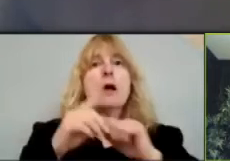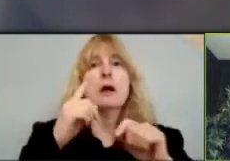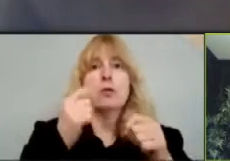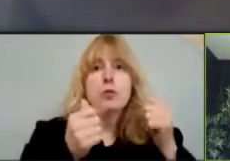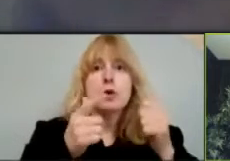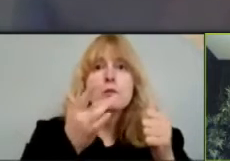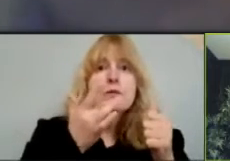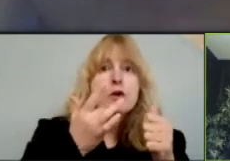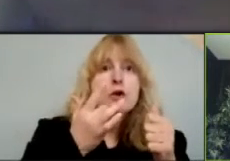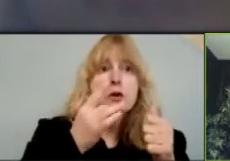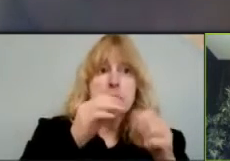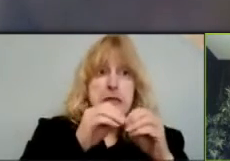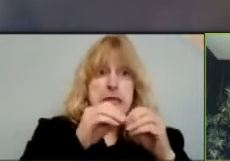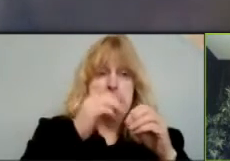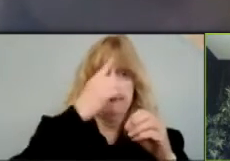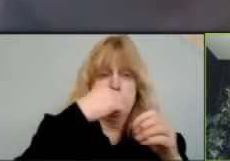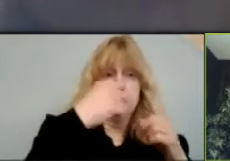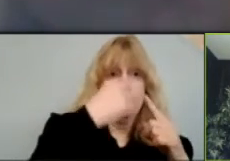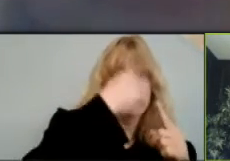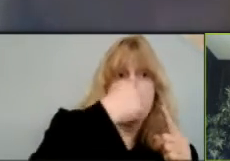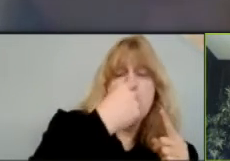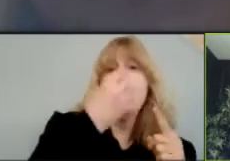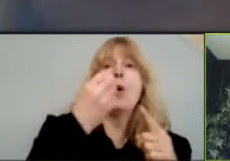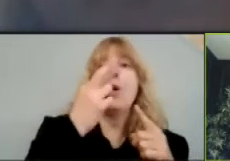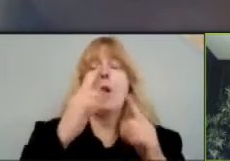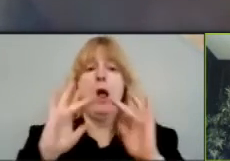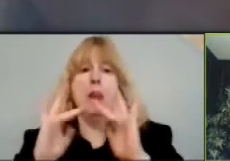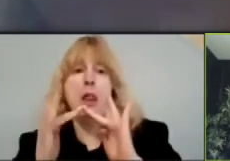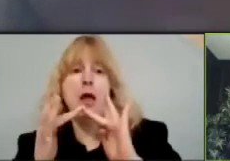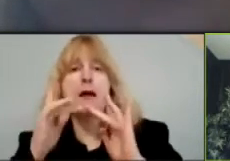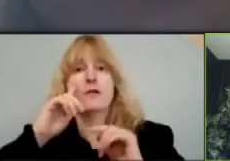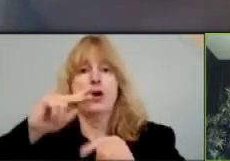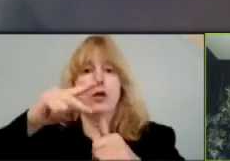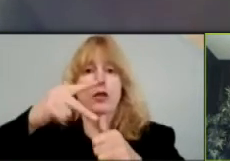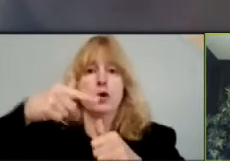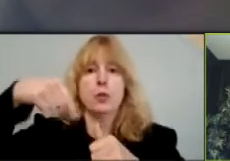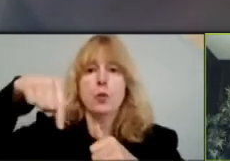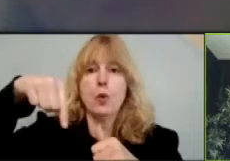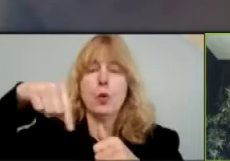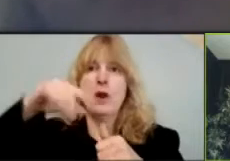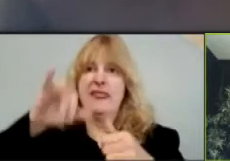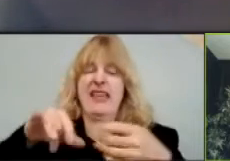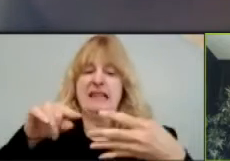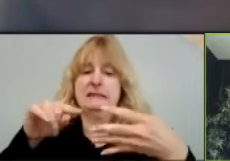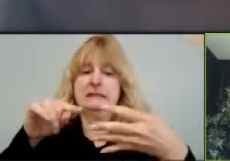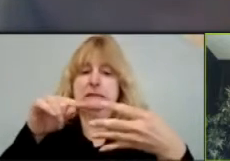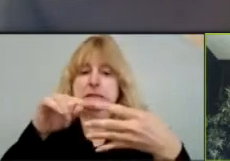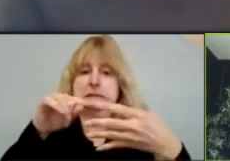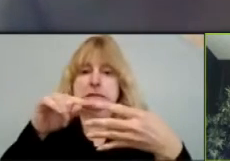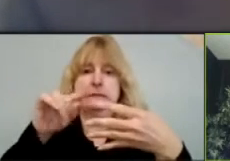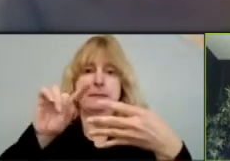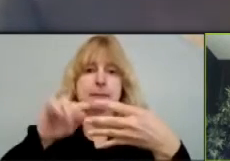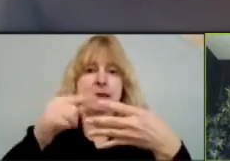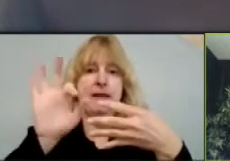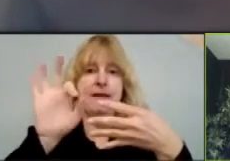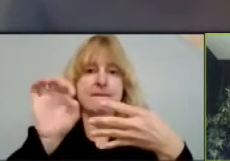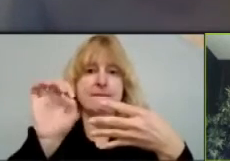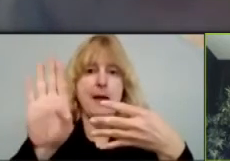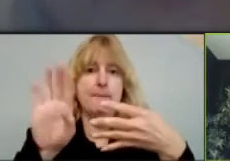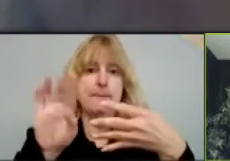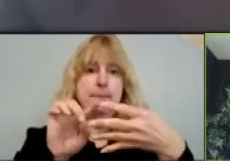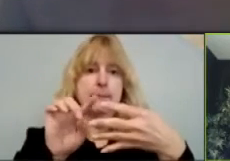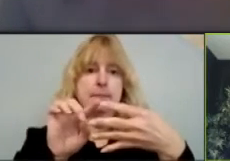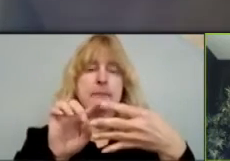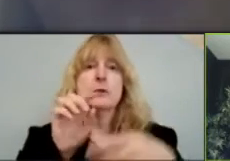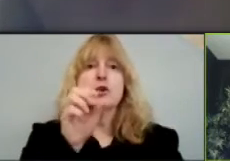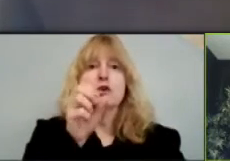for the third quarter. The third quarter for us begins the beginning of February. The survey will be